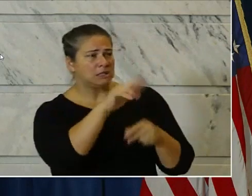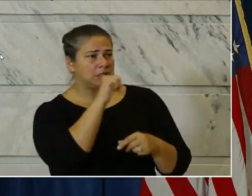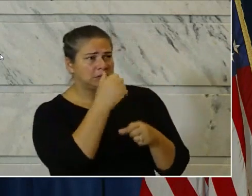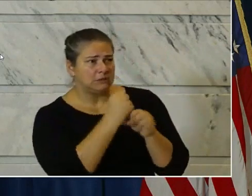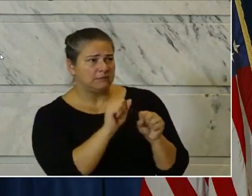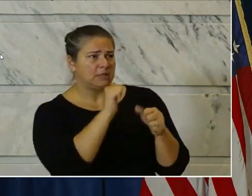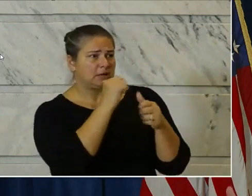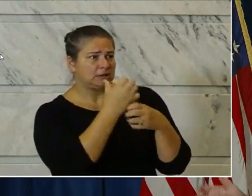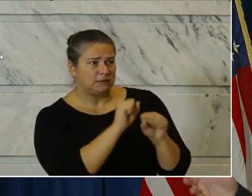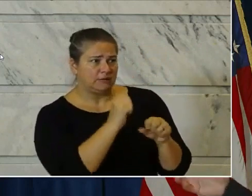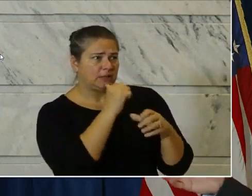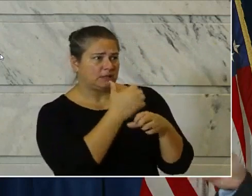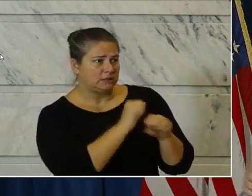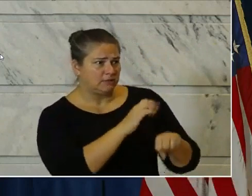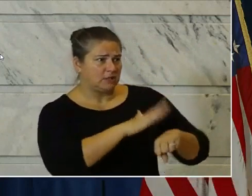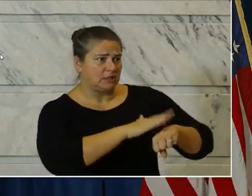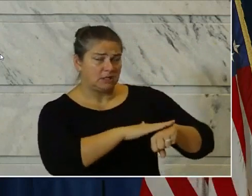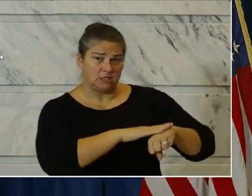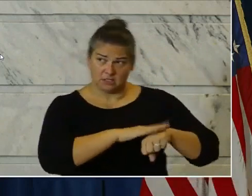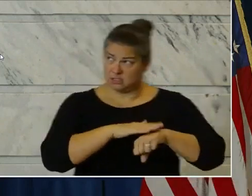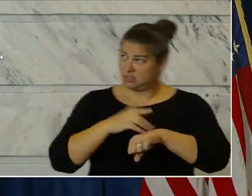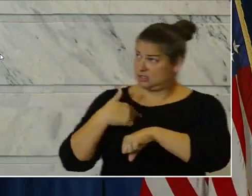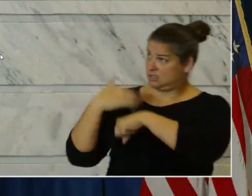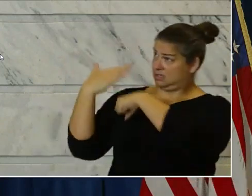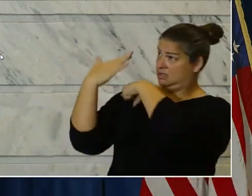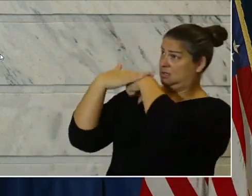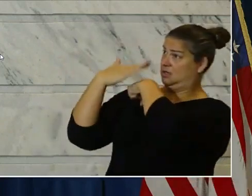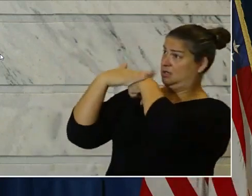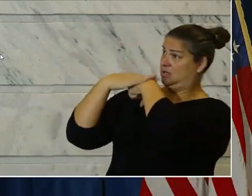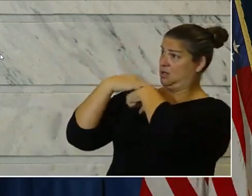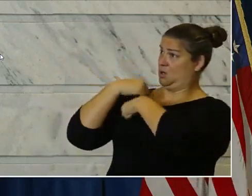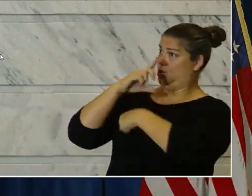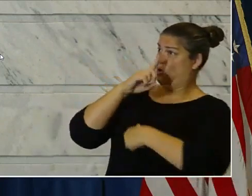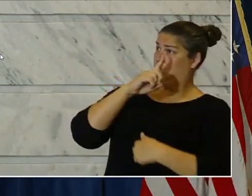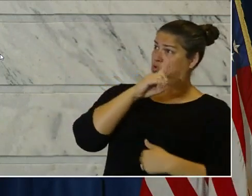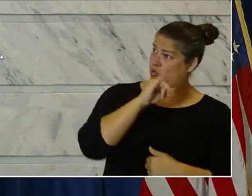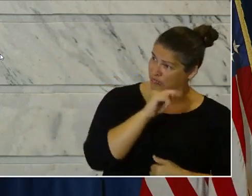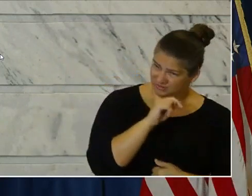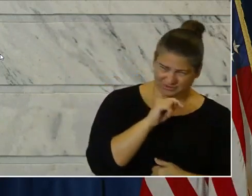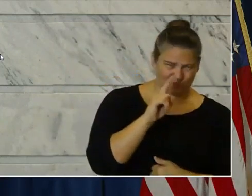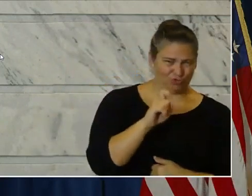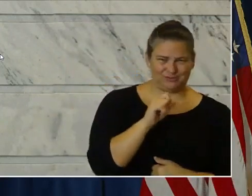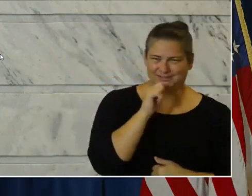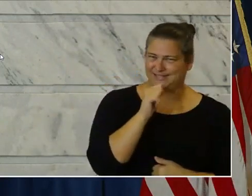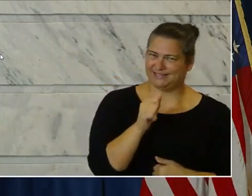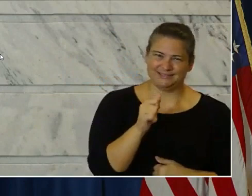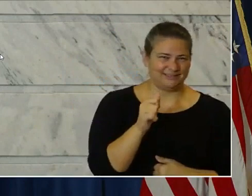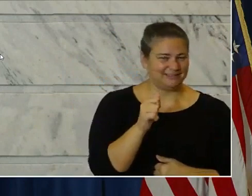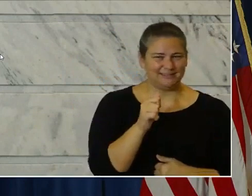be doing it. And the intent on the